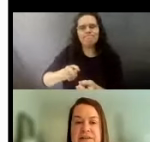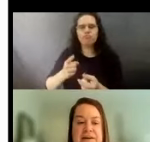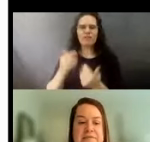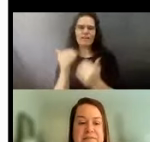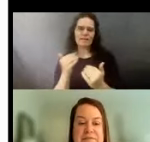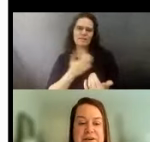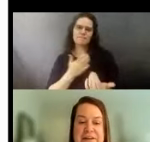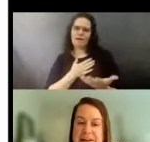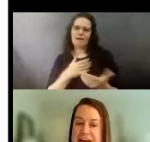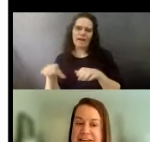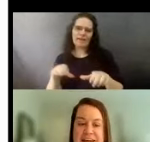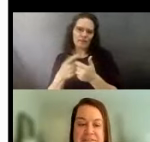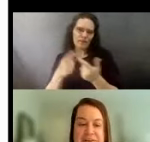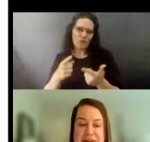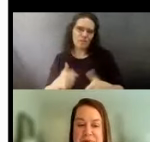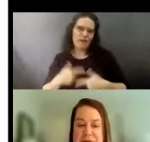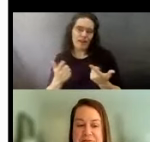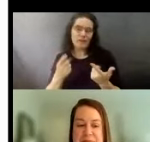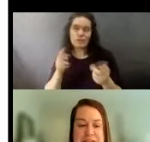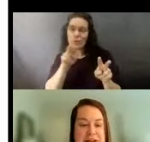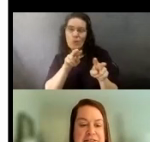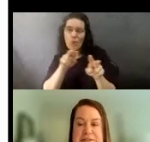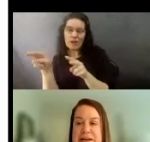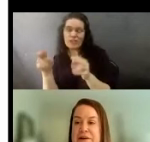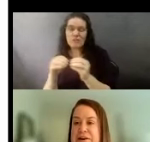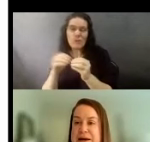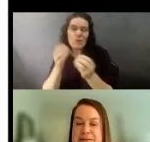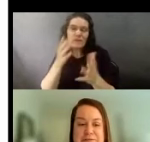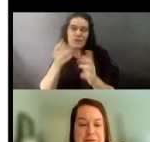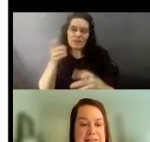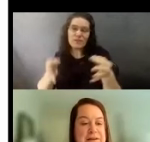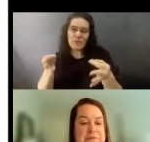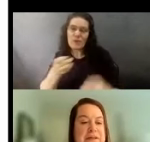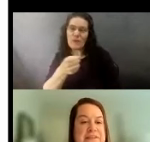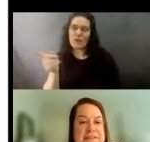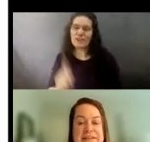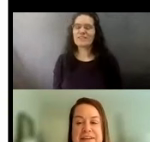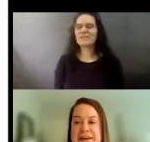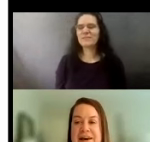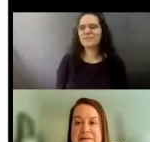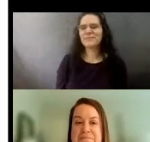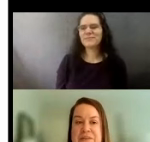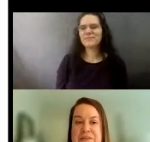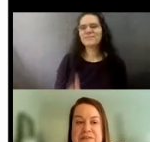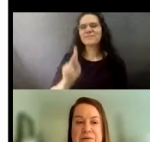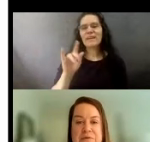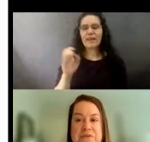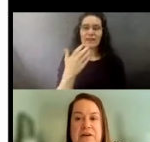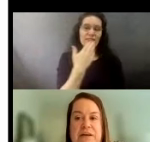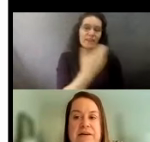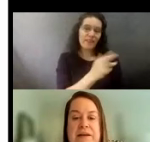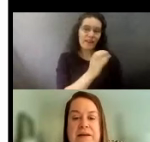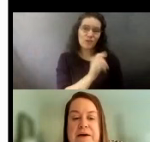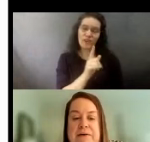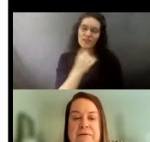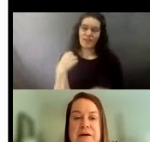Rachel. Very important information. And as you said, on our minds for the past couple of years. So